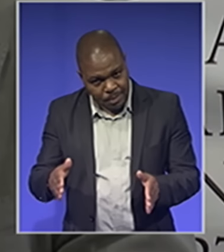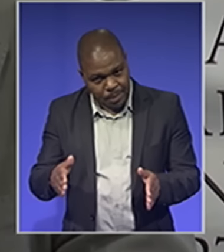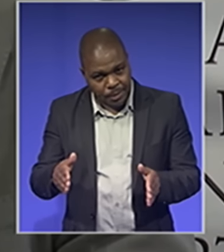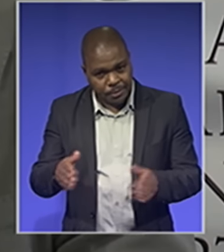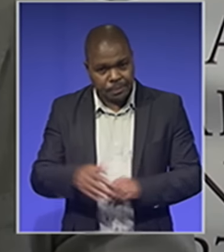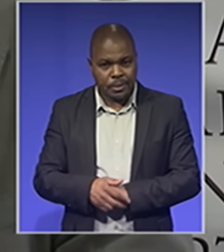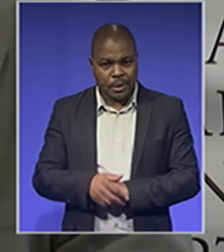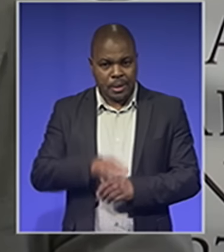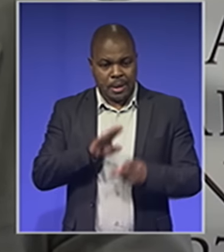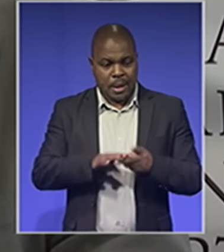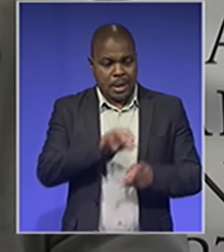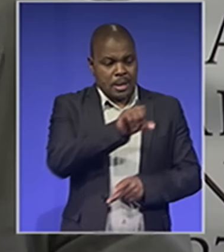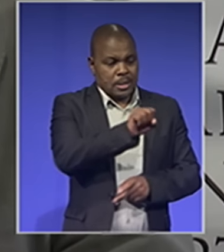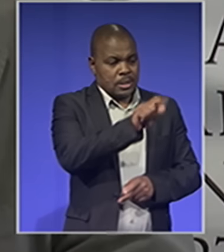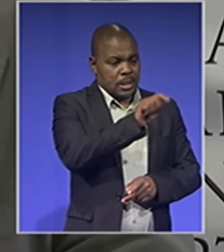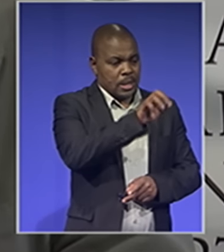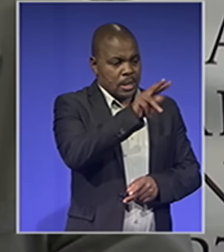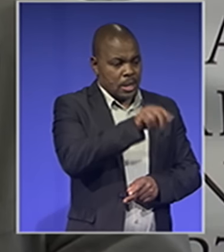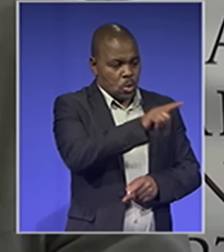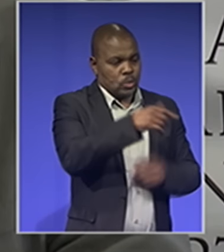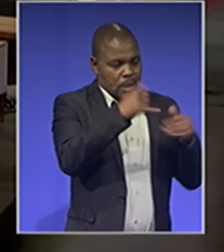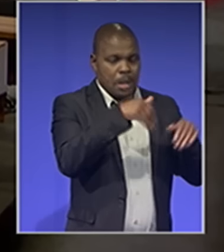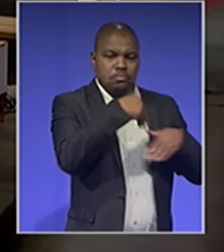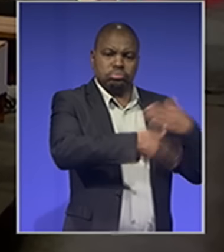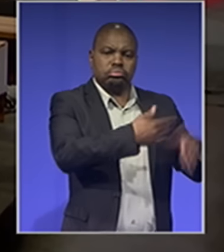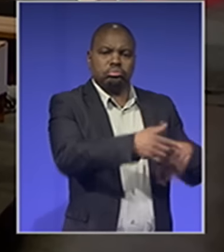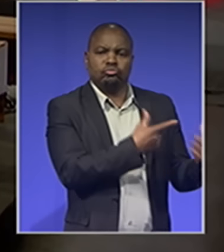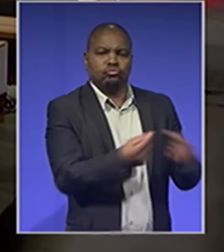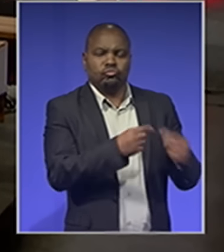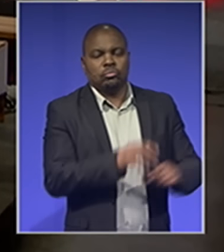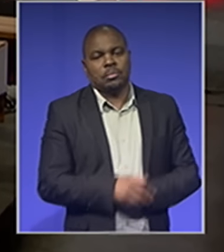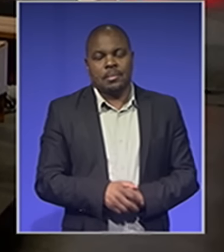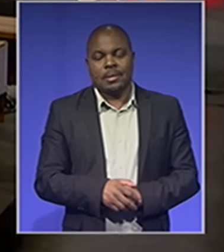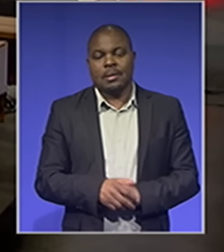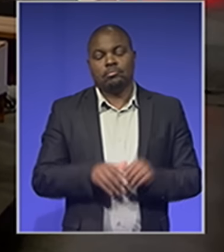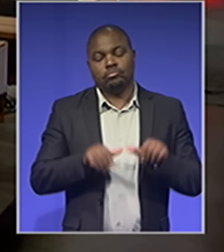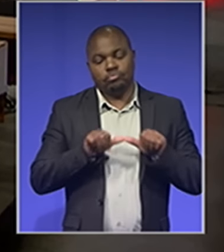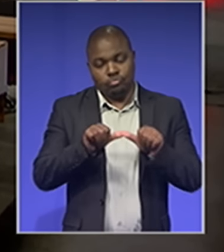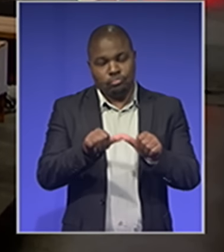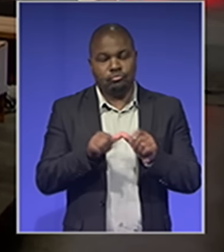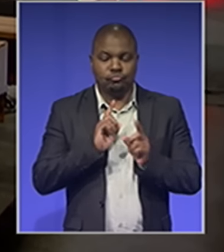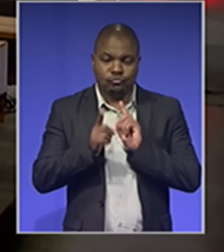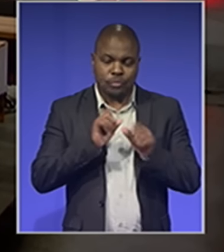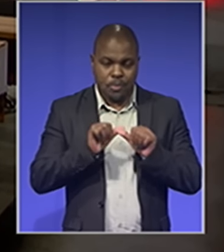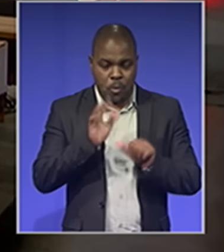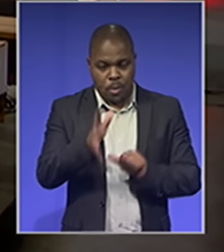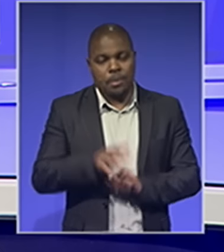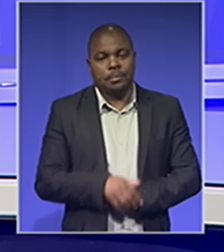of Mr. Christian was busy with the process. Dithetso di a tswelela.